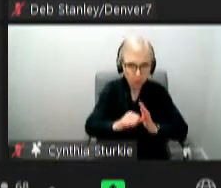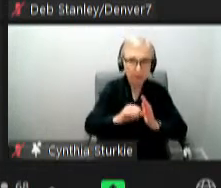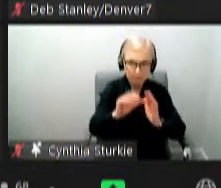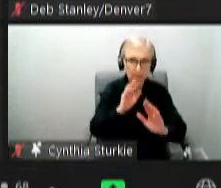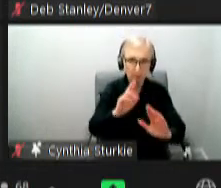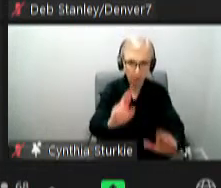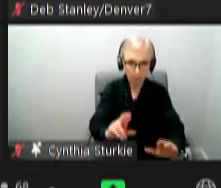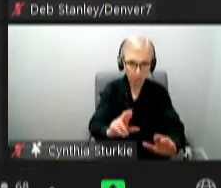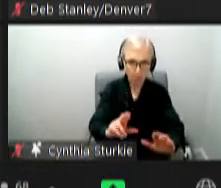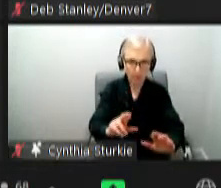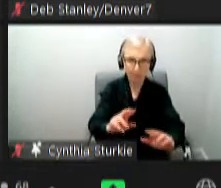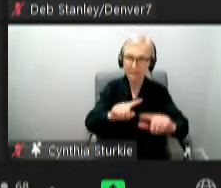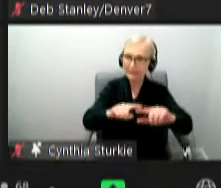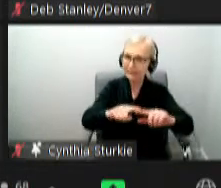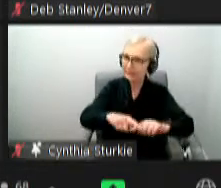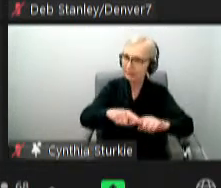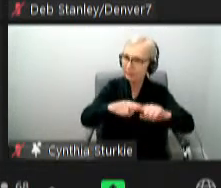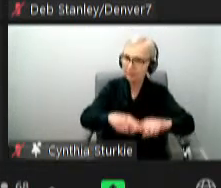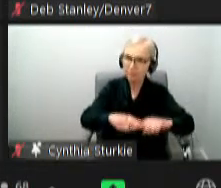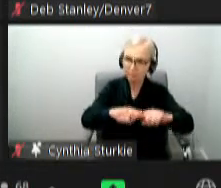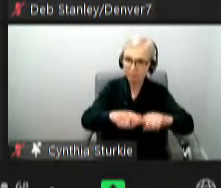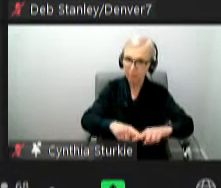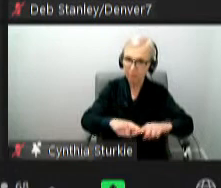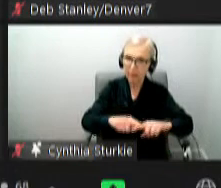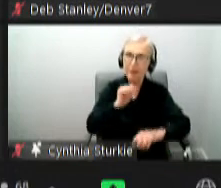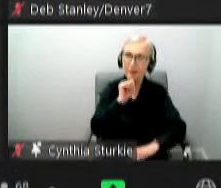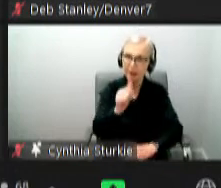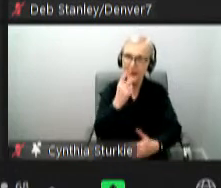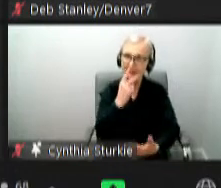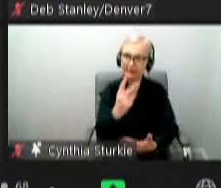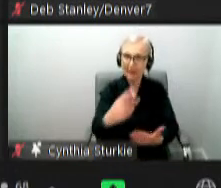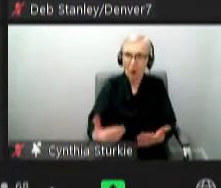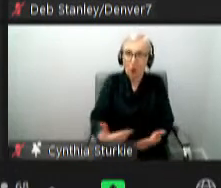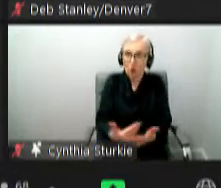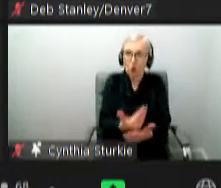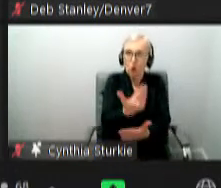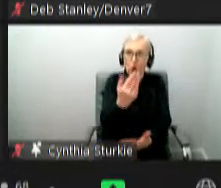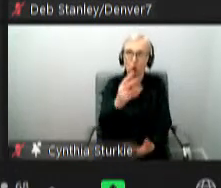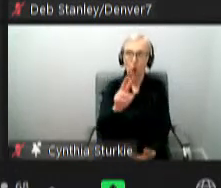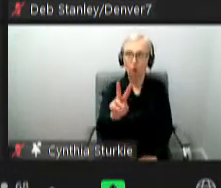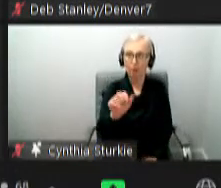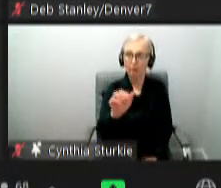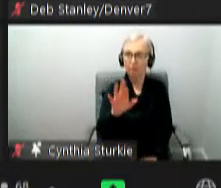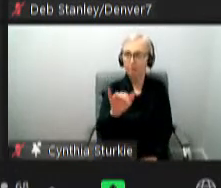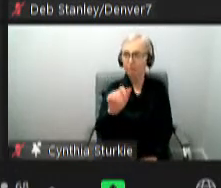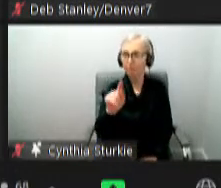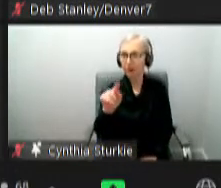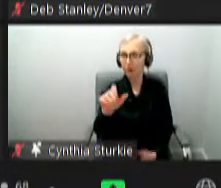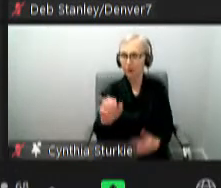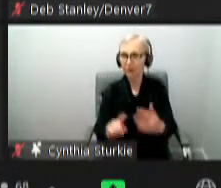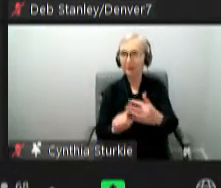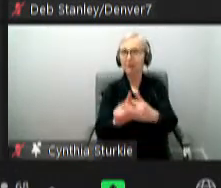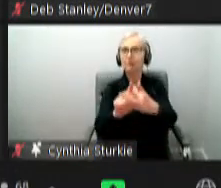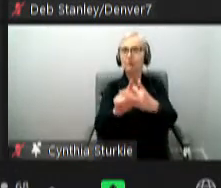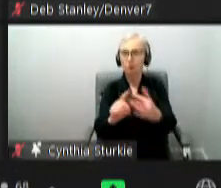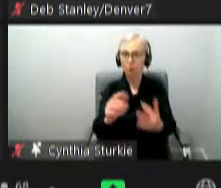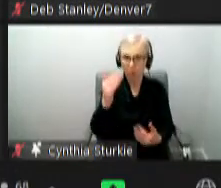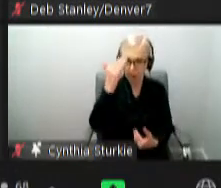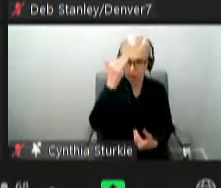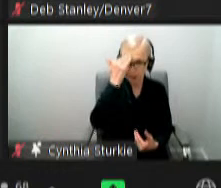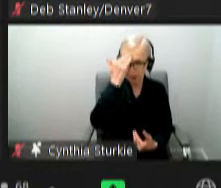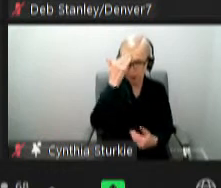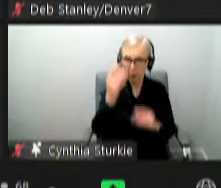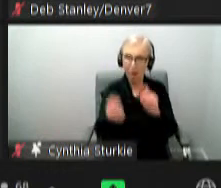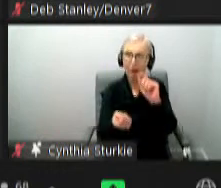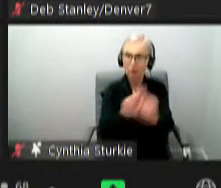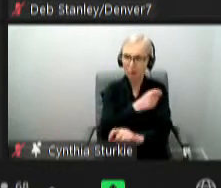that of course depends on not seeing a new variant emerge. Obviously, we know that a new variant emerging would certainly